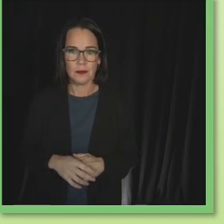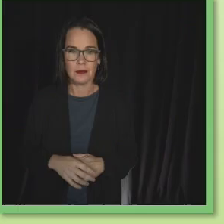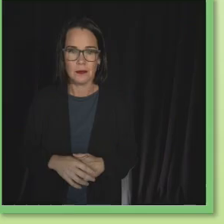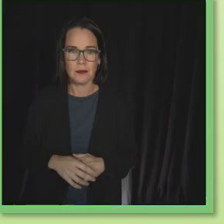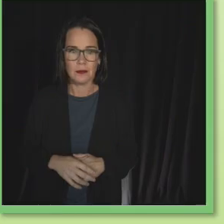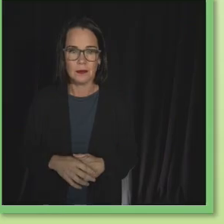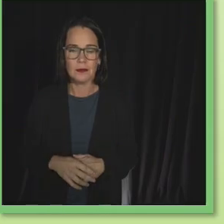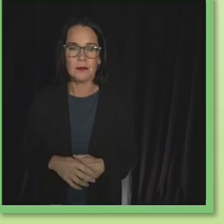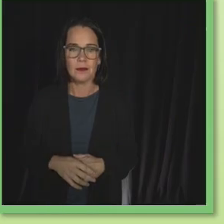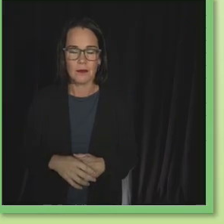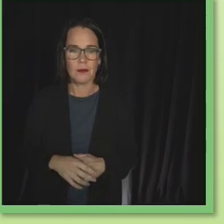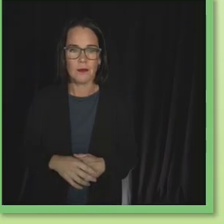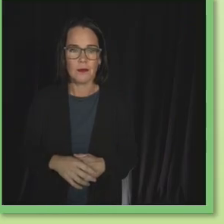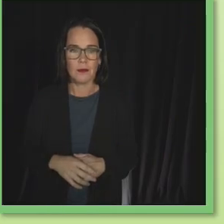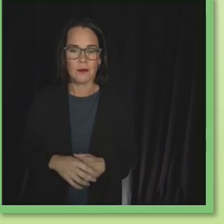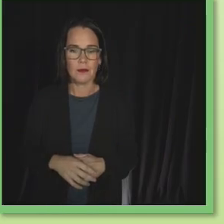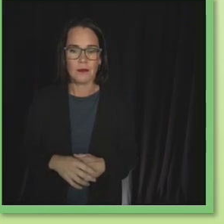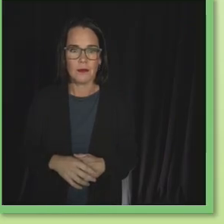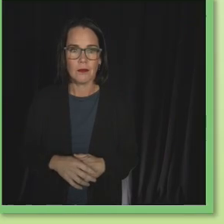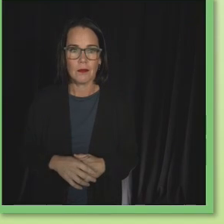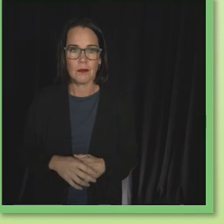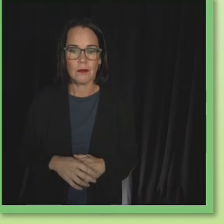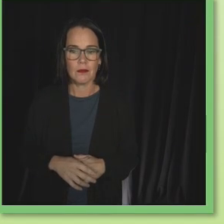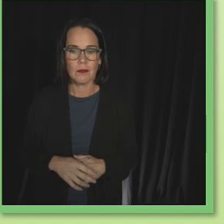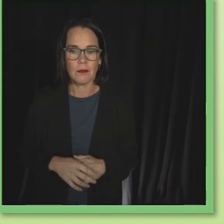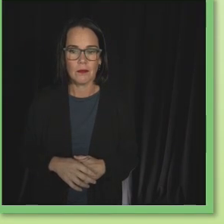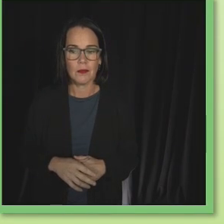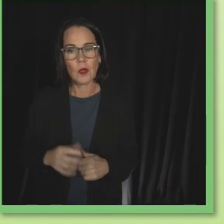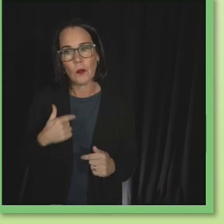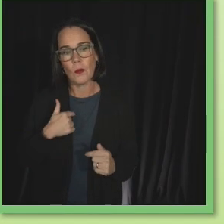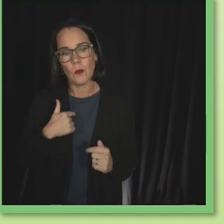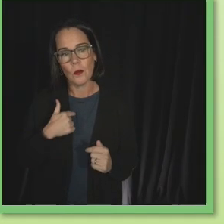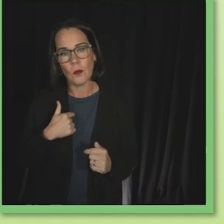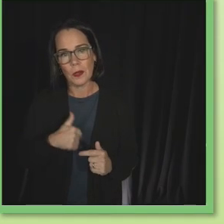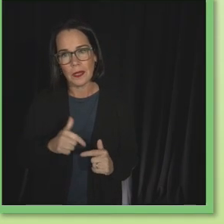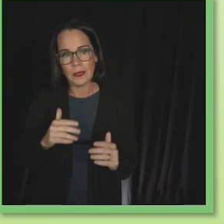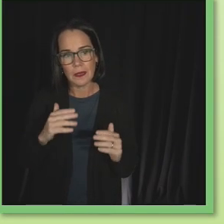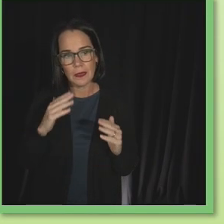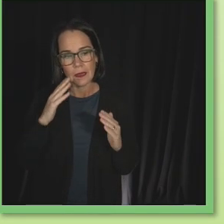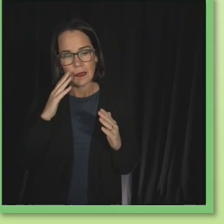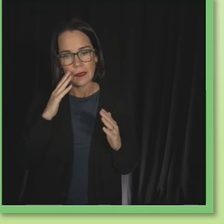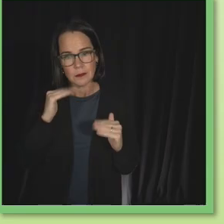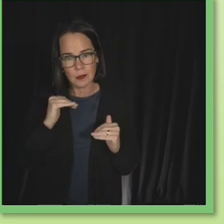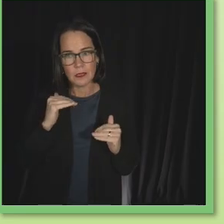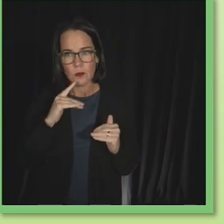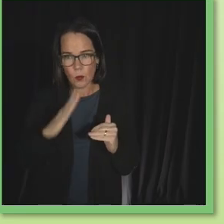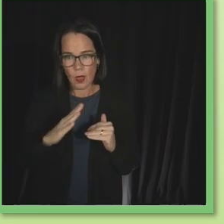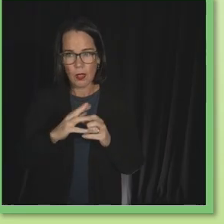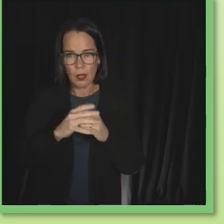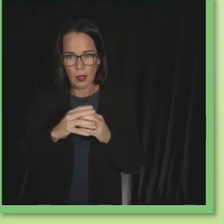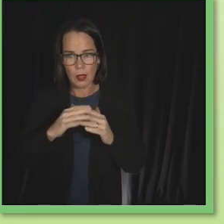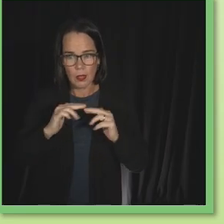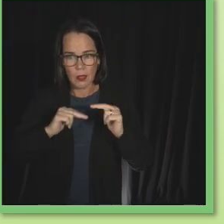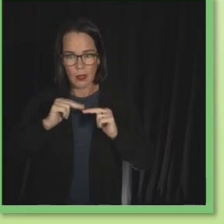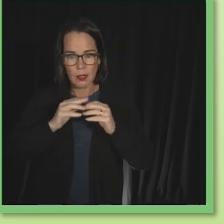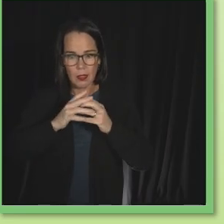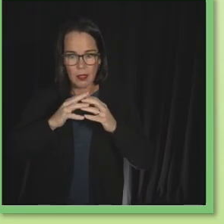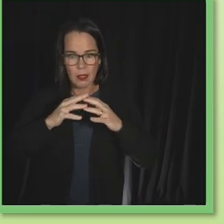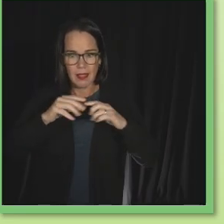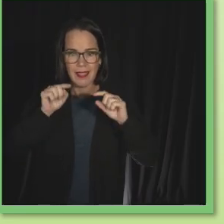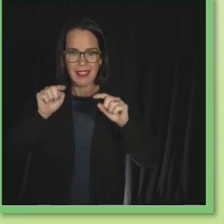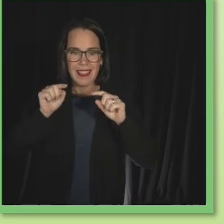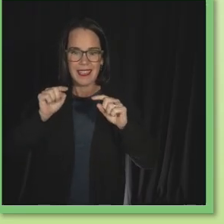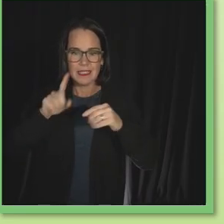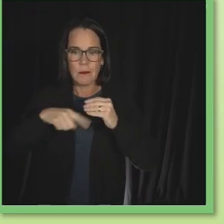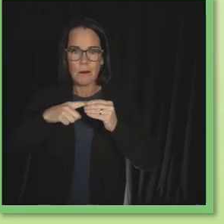We expect to build on this, right? Because, as we say, this is about composition. We